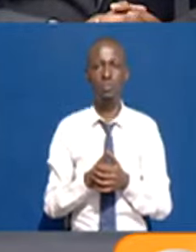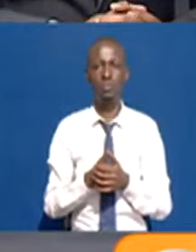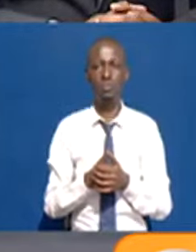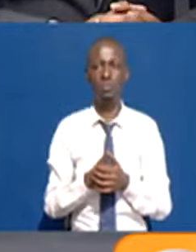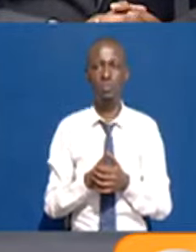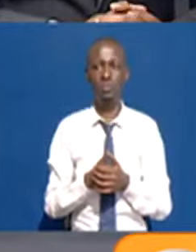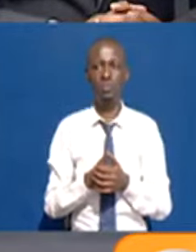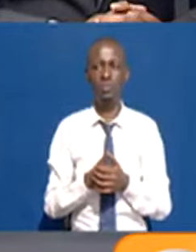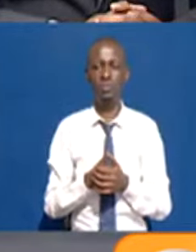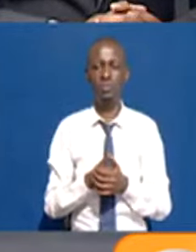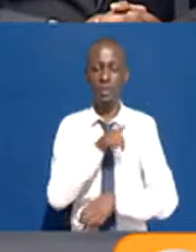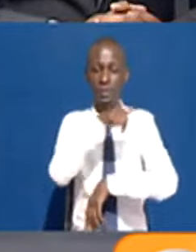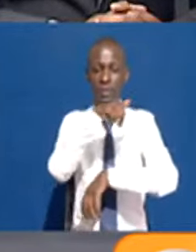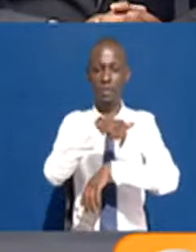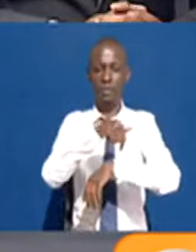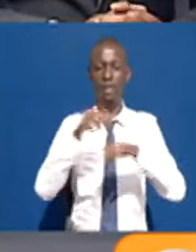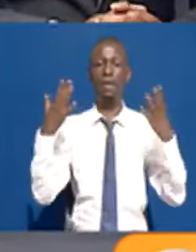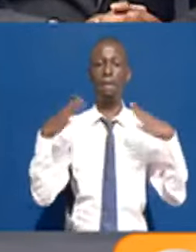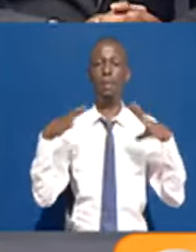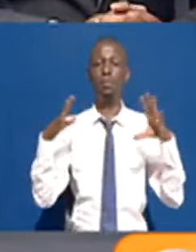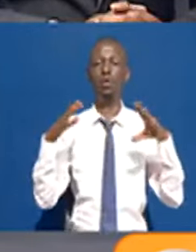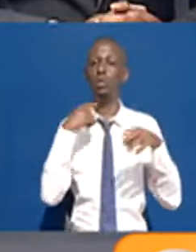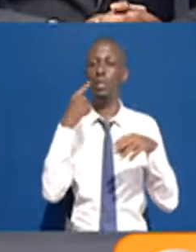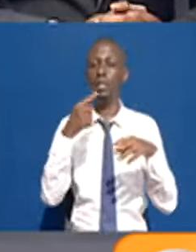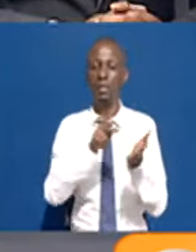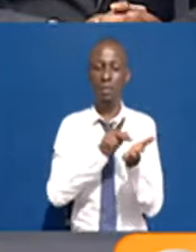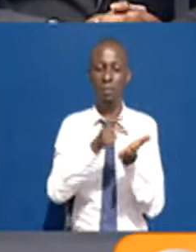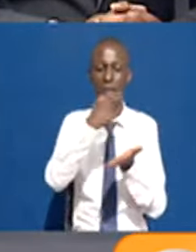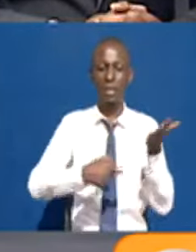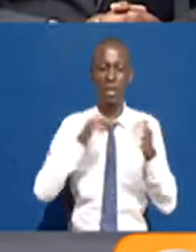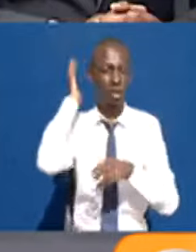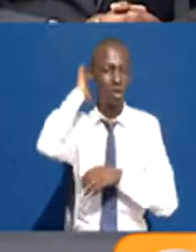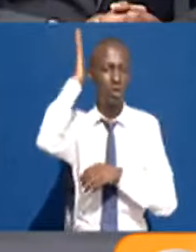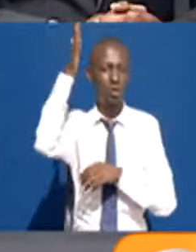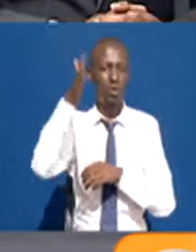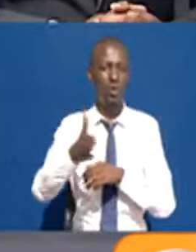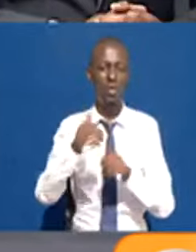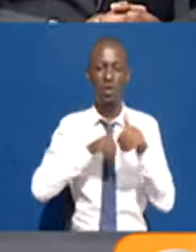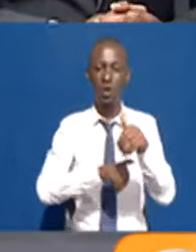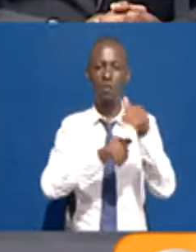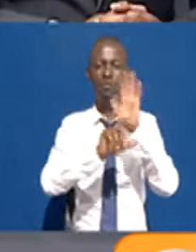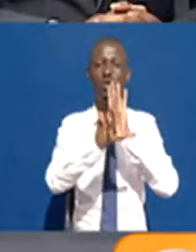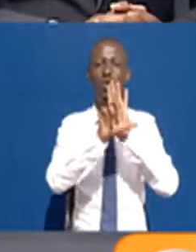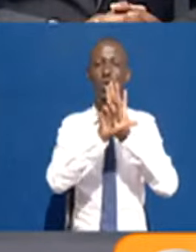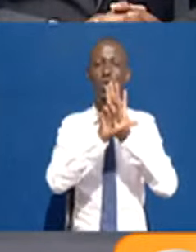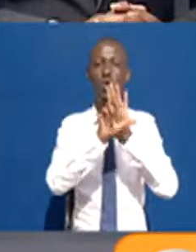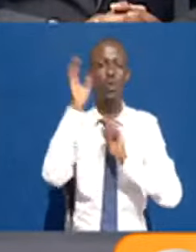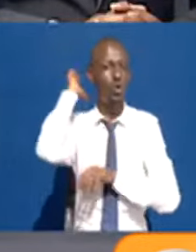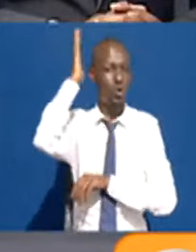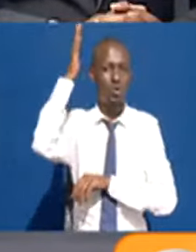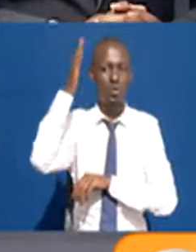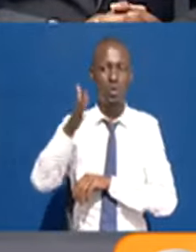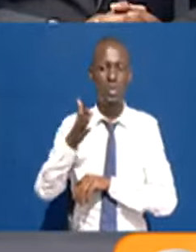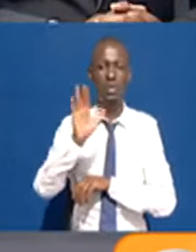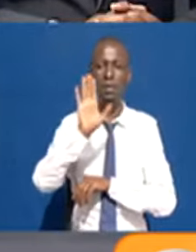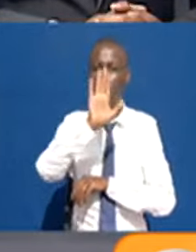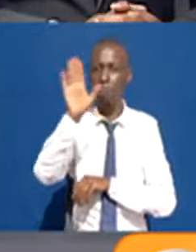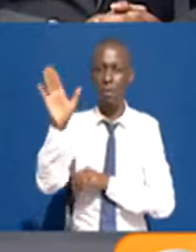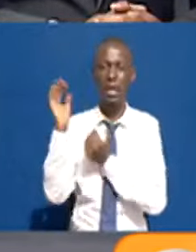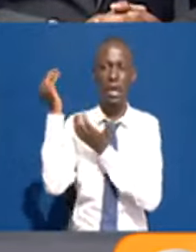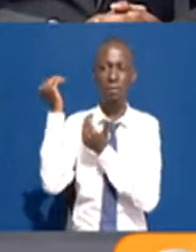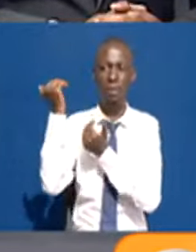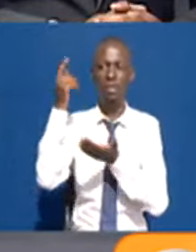of the bargain, paying taxes and living within the confines of the laws, the least they should expect